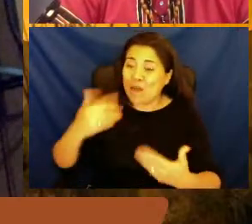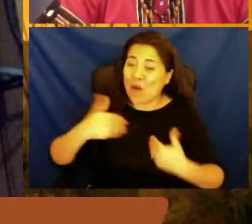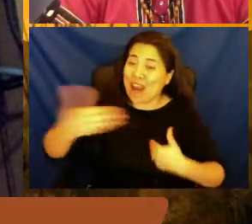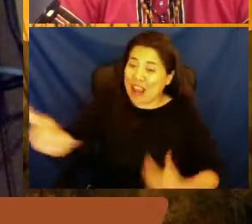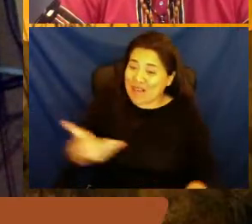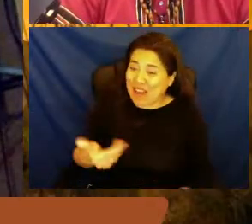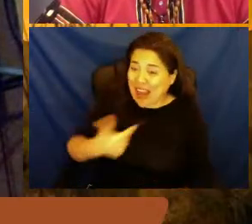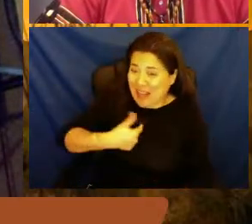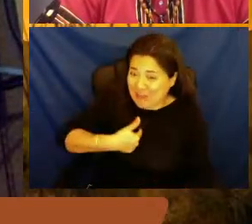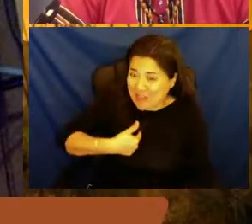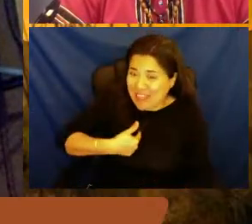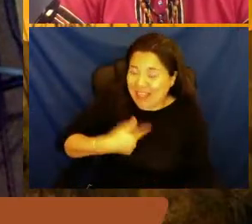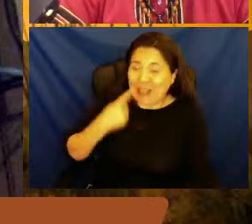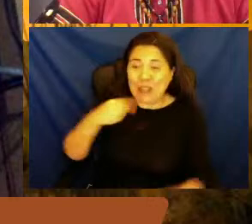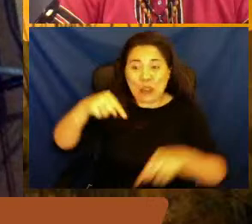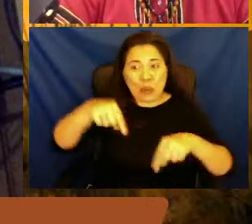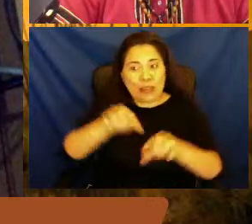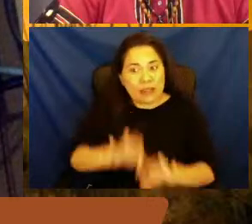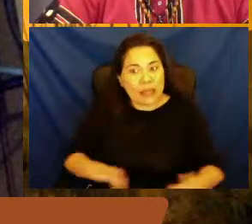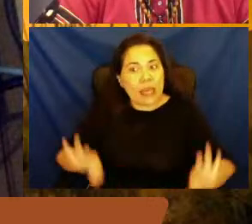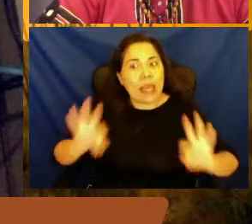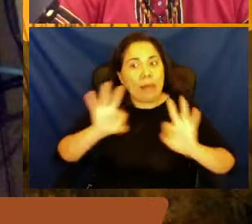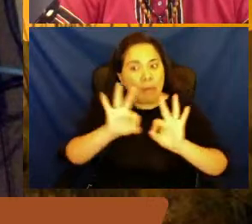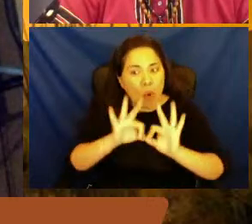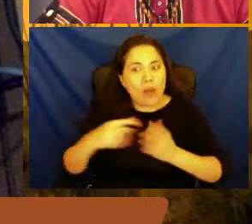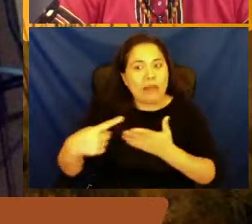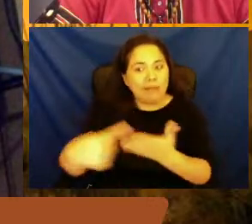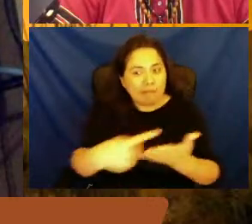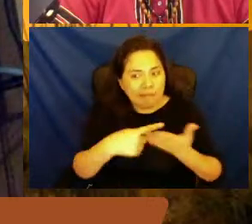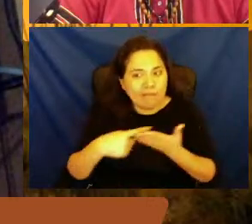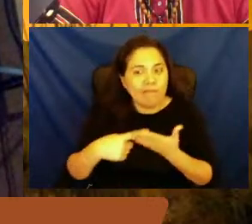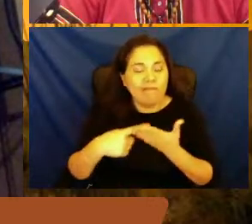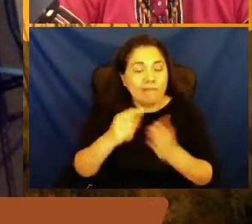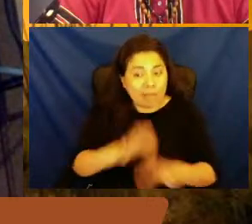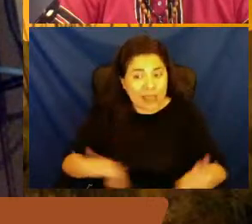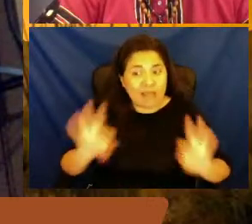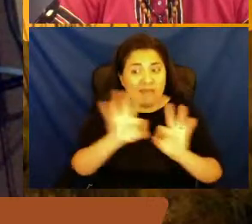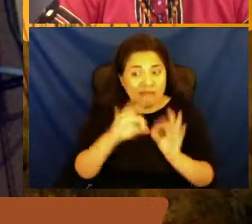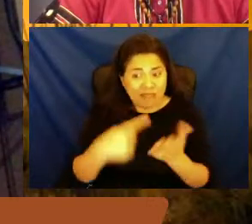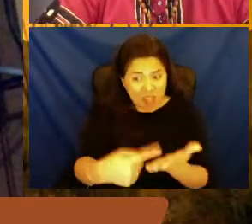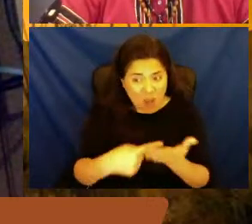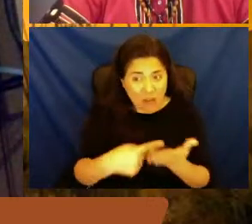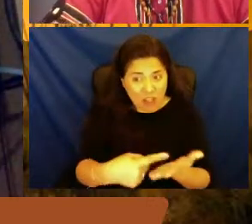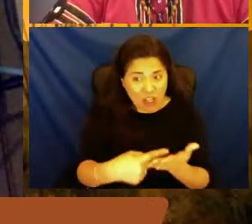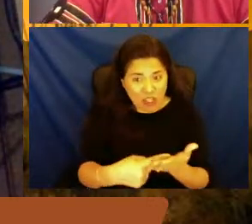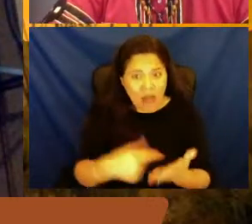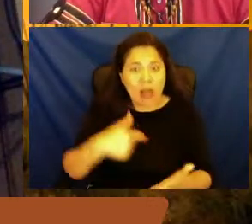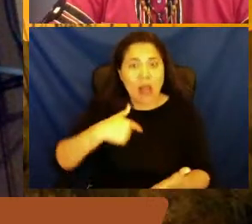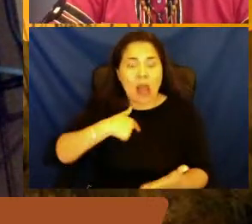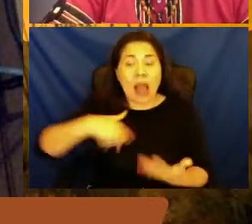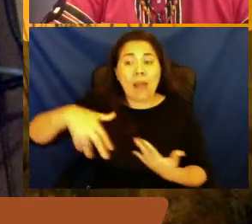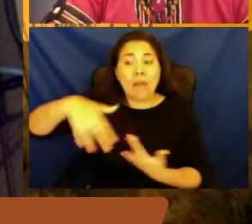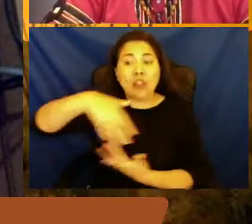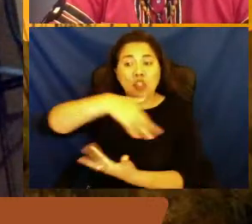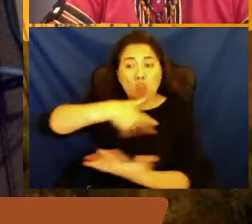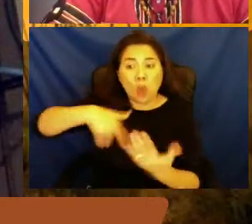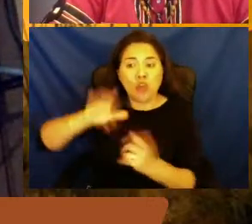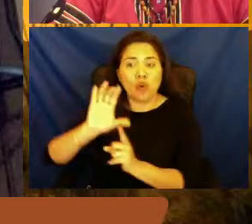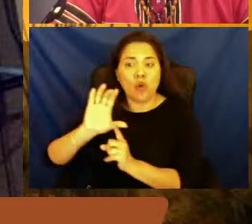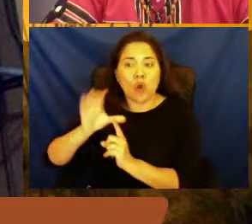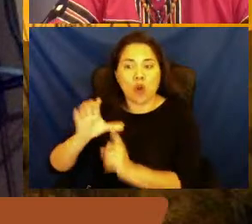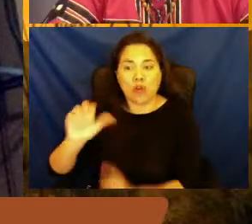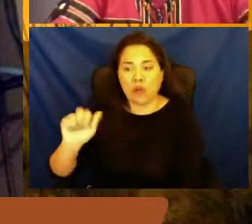invited me to these important critical conversations. And I'm a social and cultural